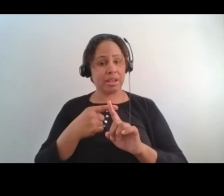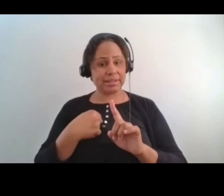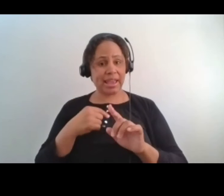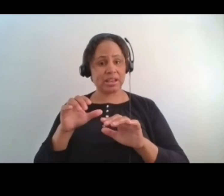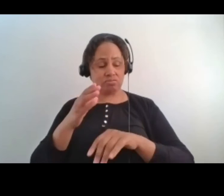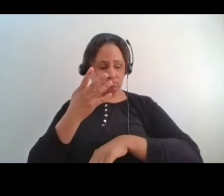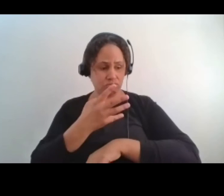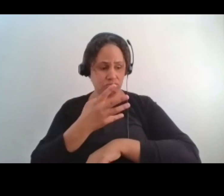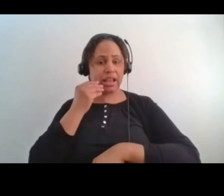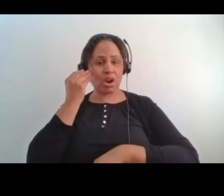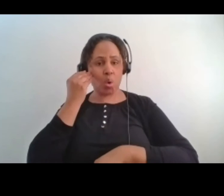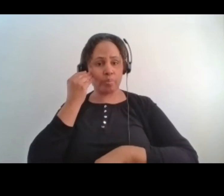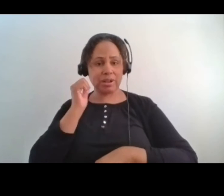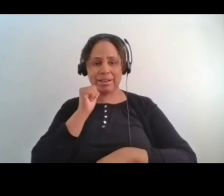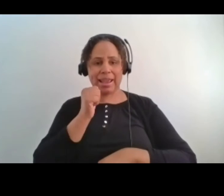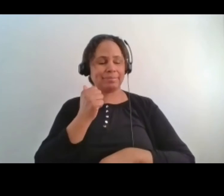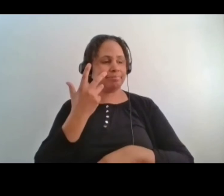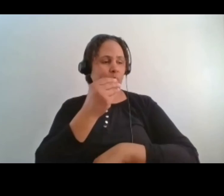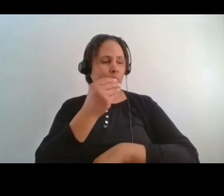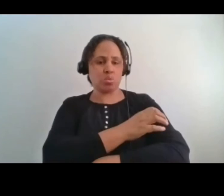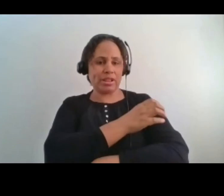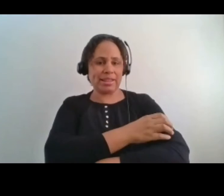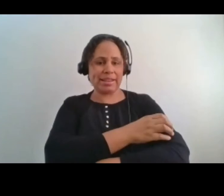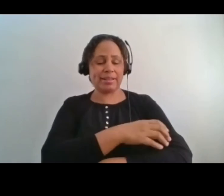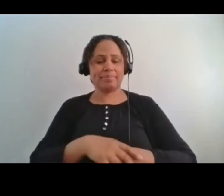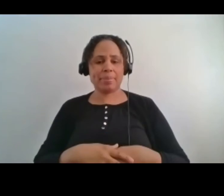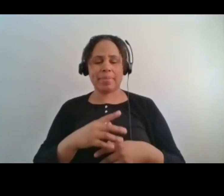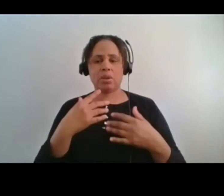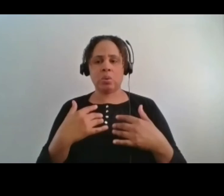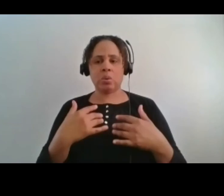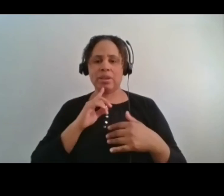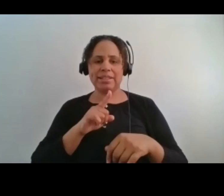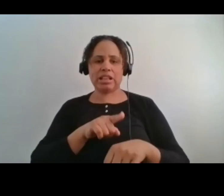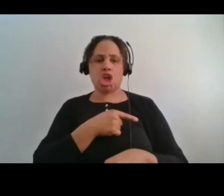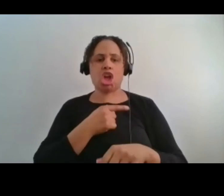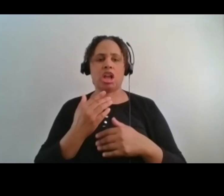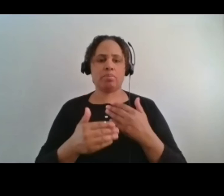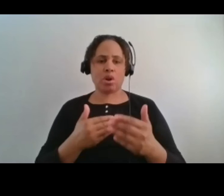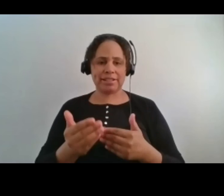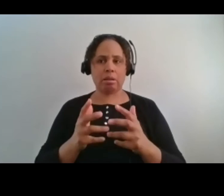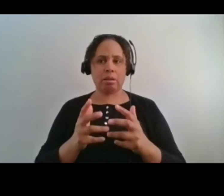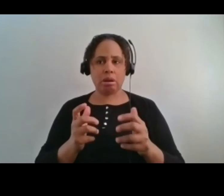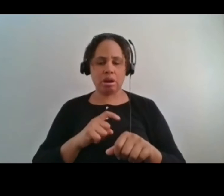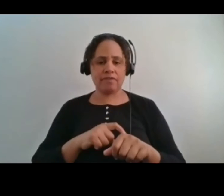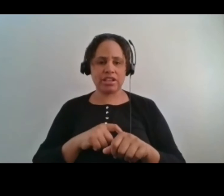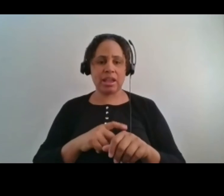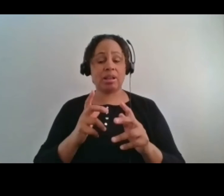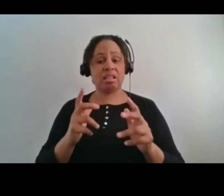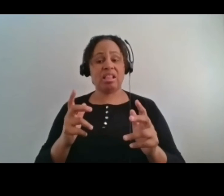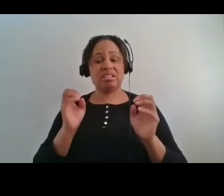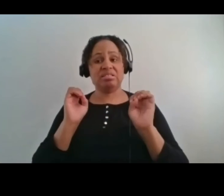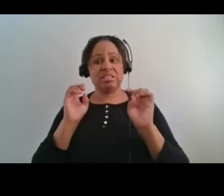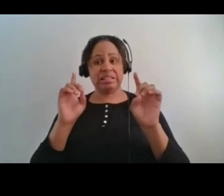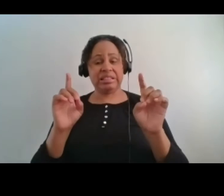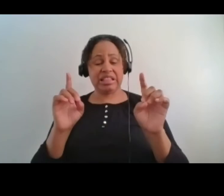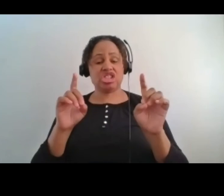to a clinic to have it done. It is a long process. It takes a lot of time. So there was a lot of education